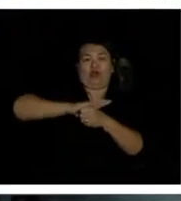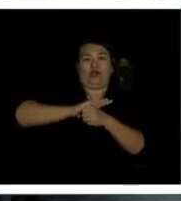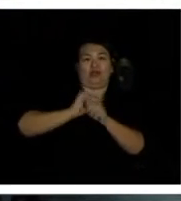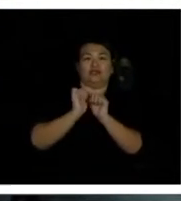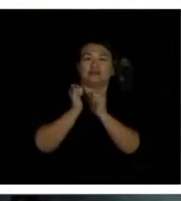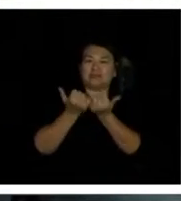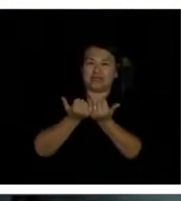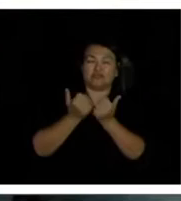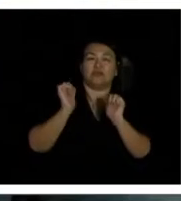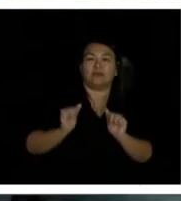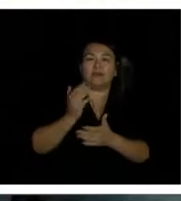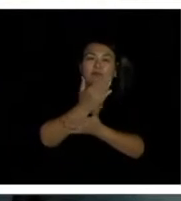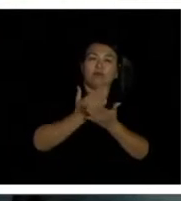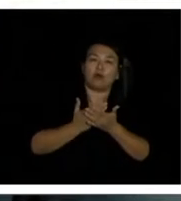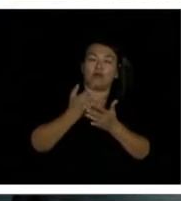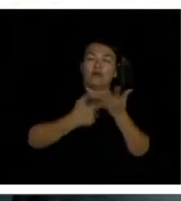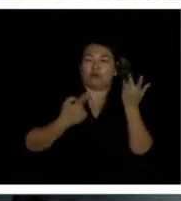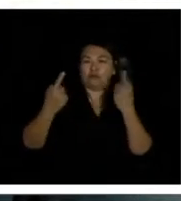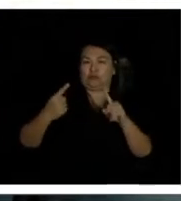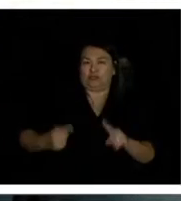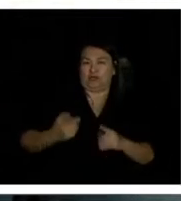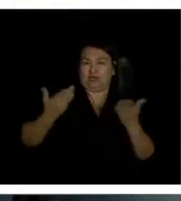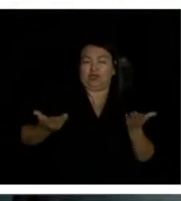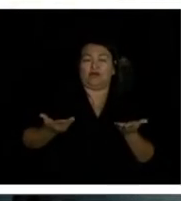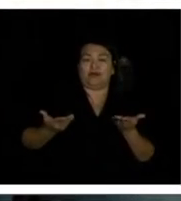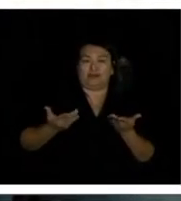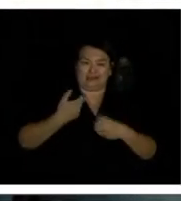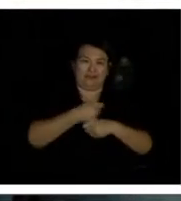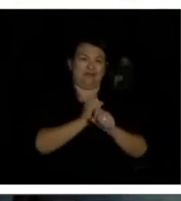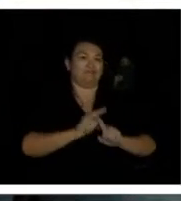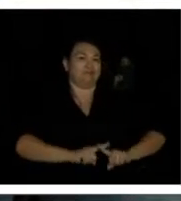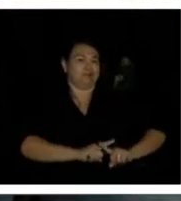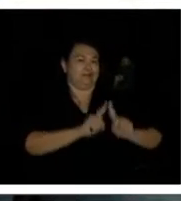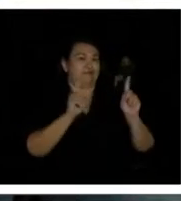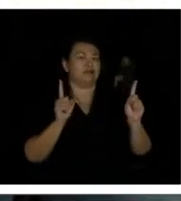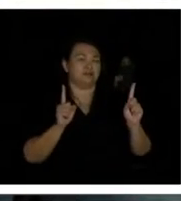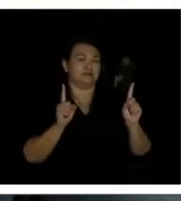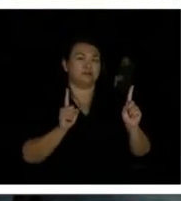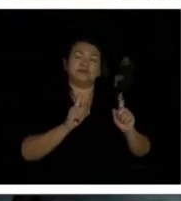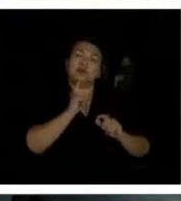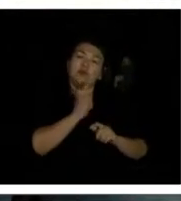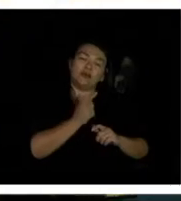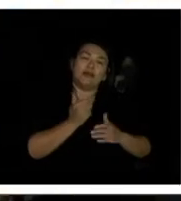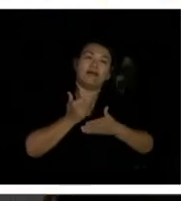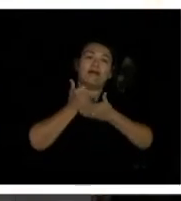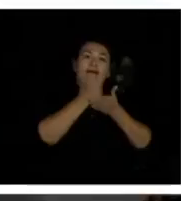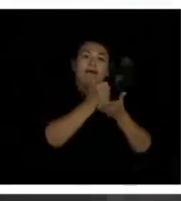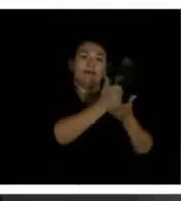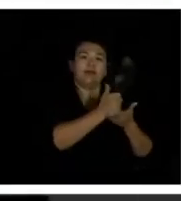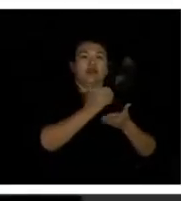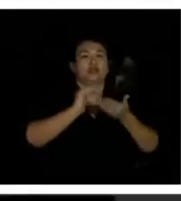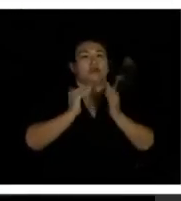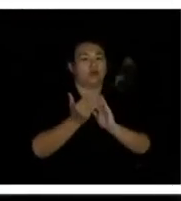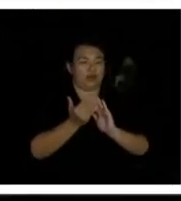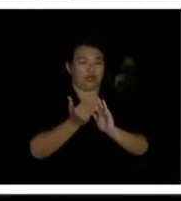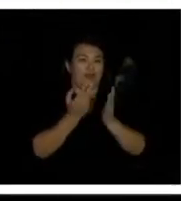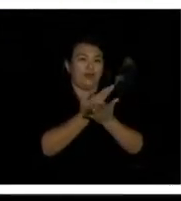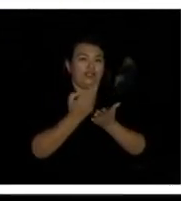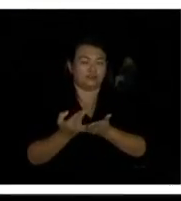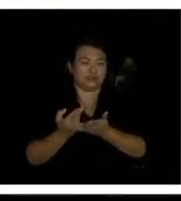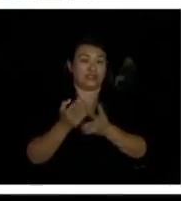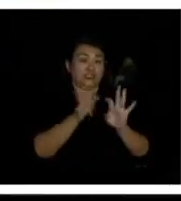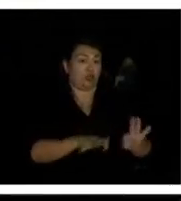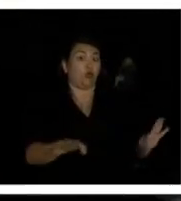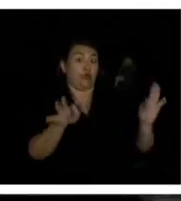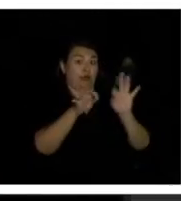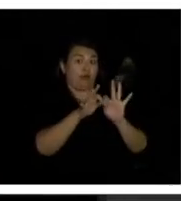part of things that go on here has made a difference here. All right. Well, leveraging our community resources is critical, is what I hear